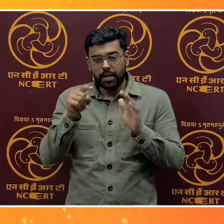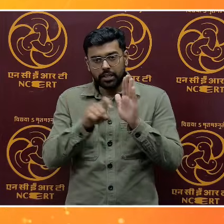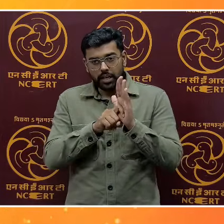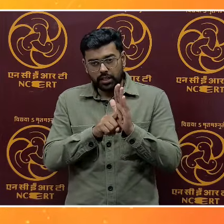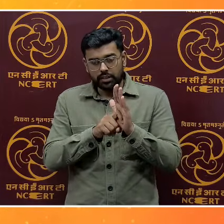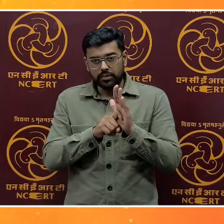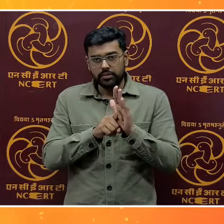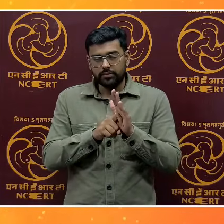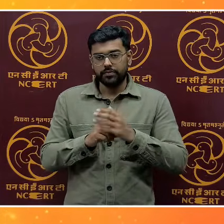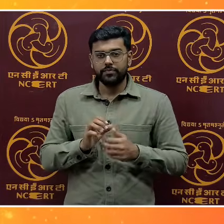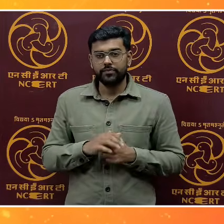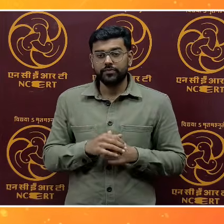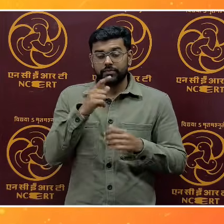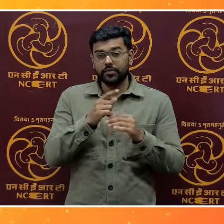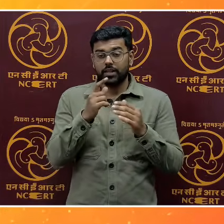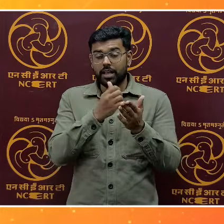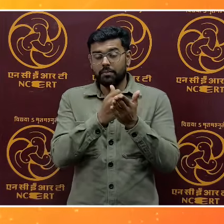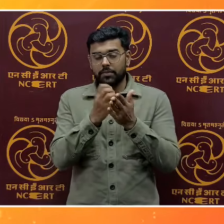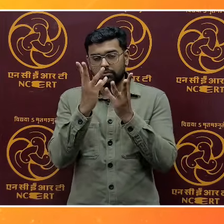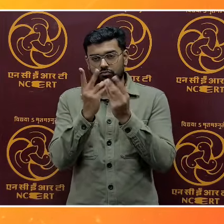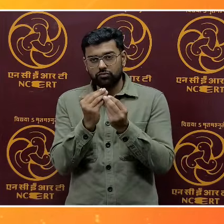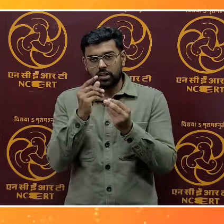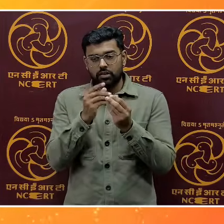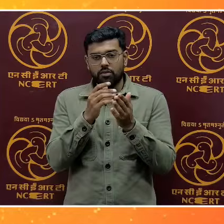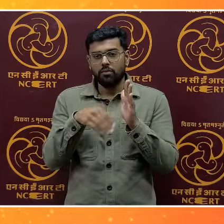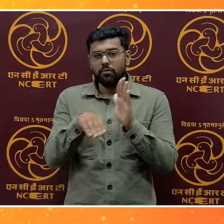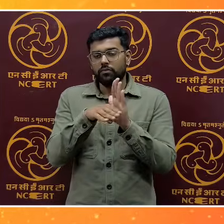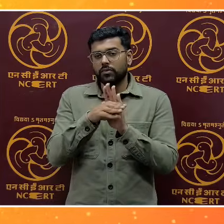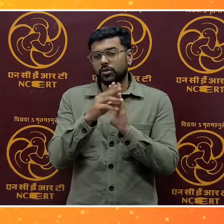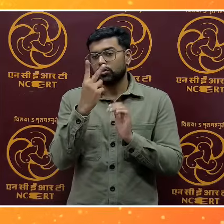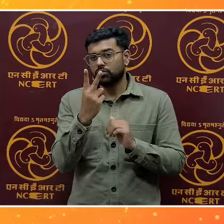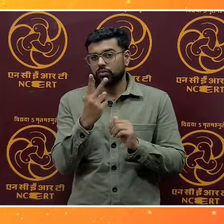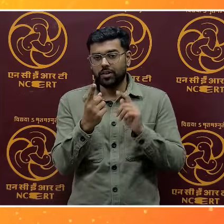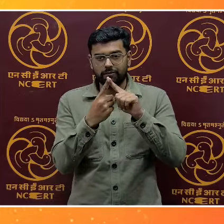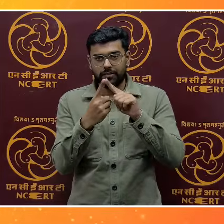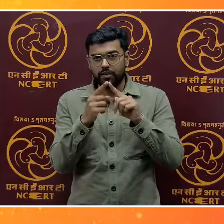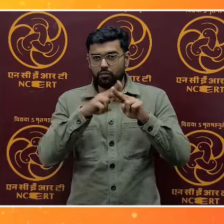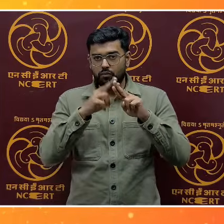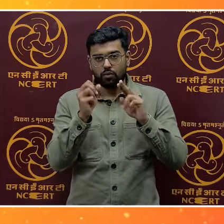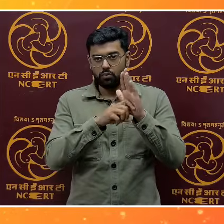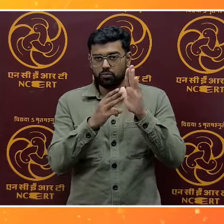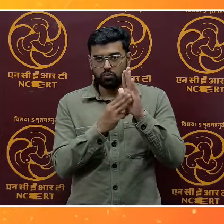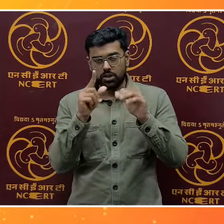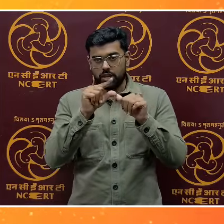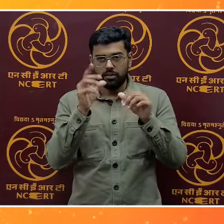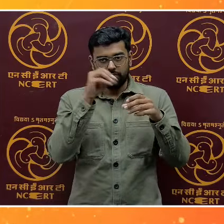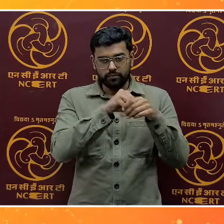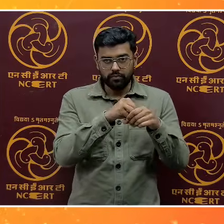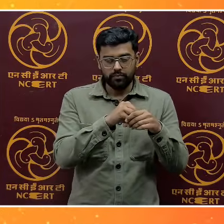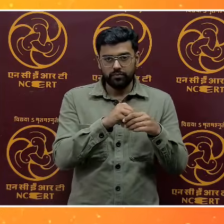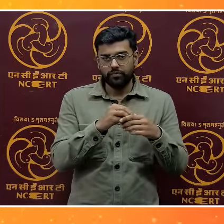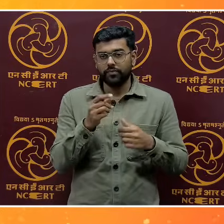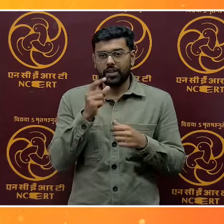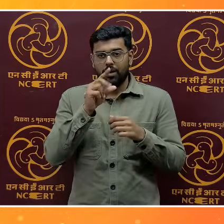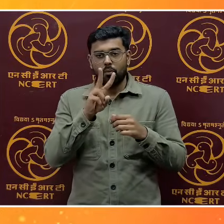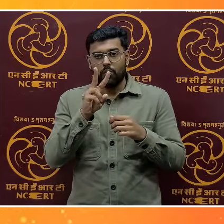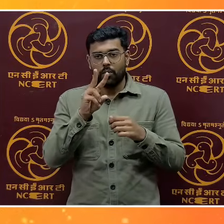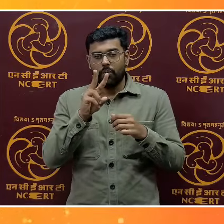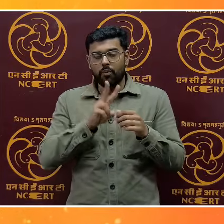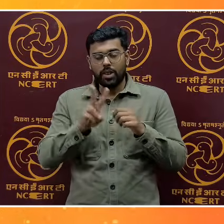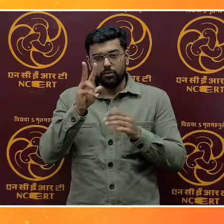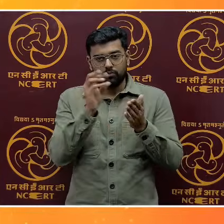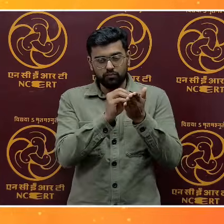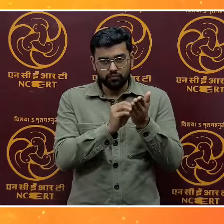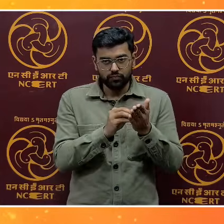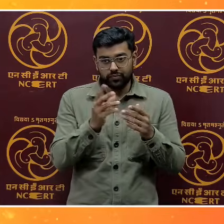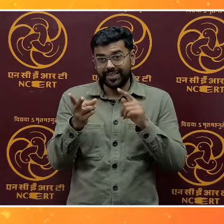of this, calculate the volume in two steps. First, you will apply the formula and put the values of r and h, and then in the